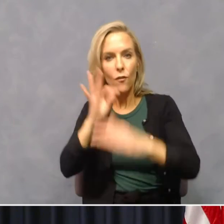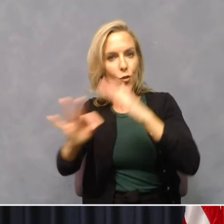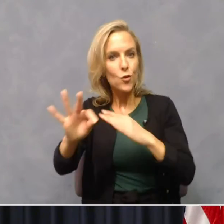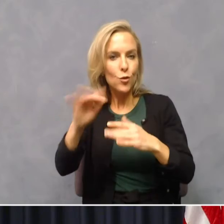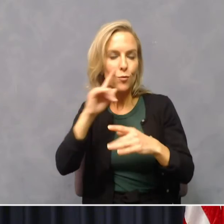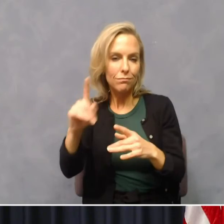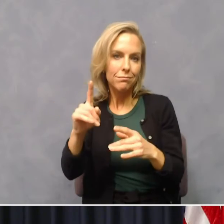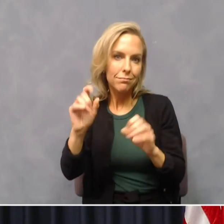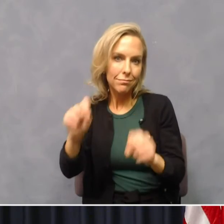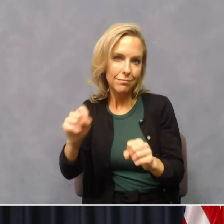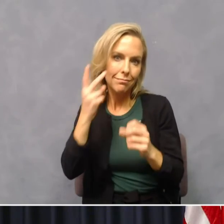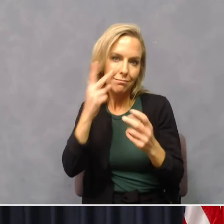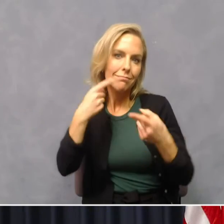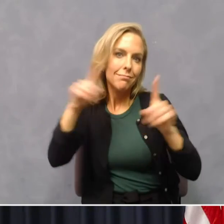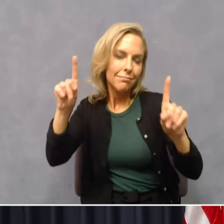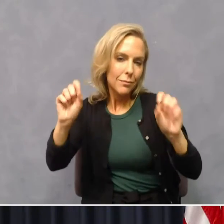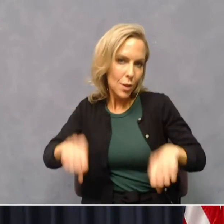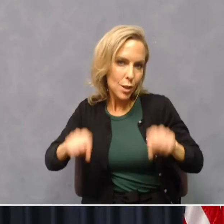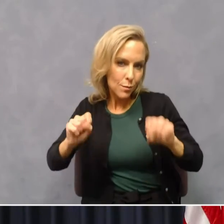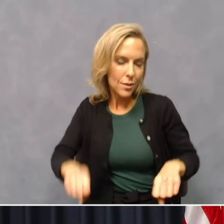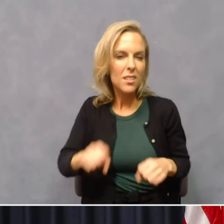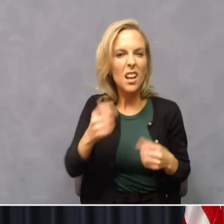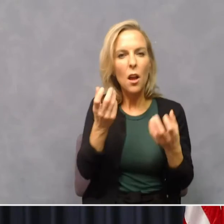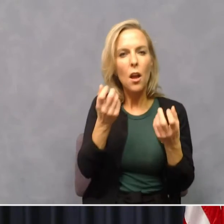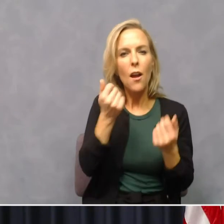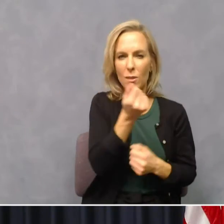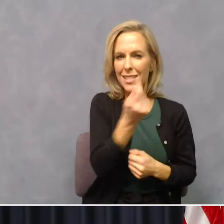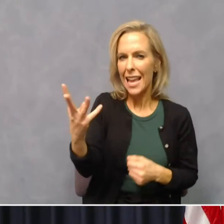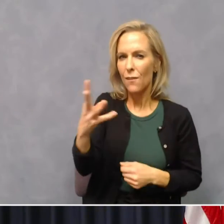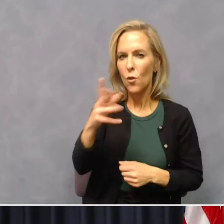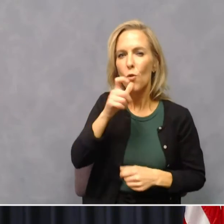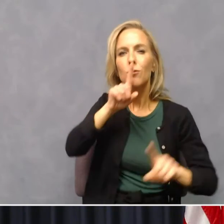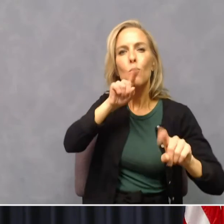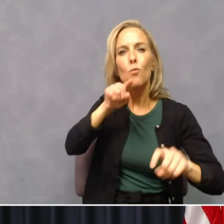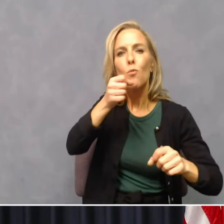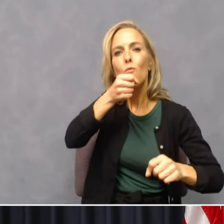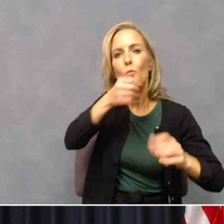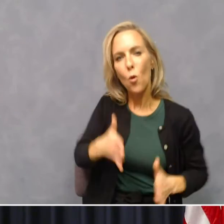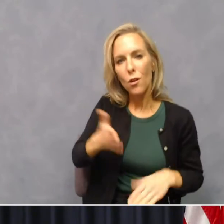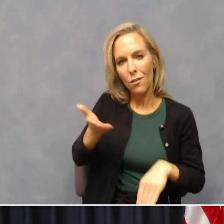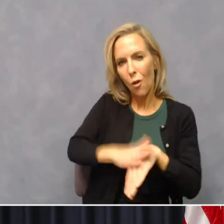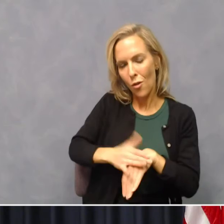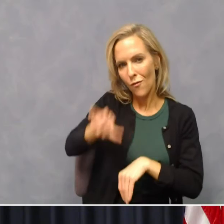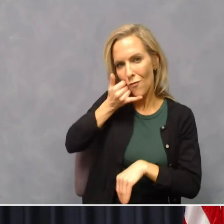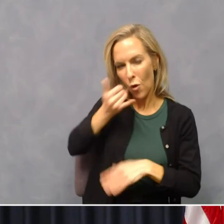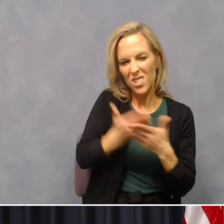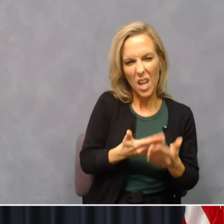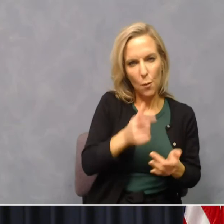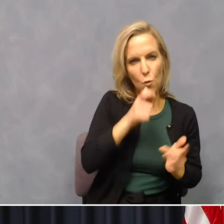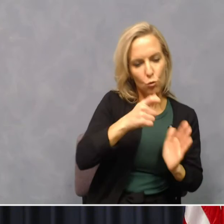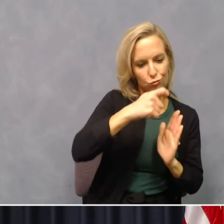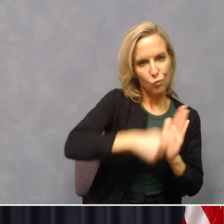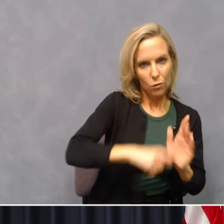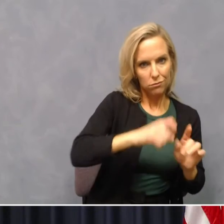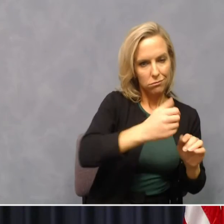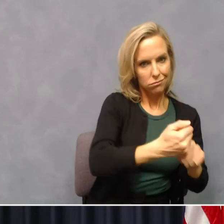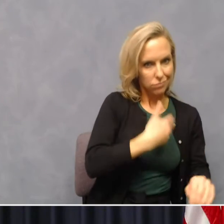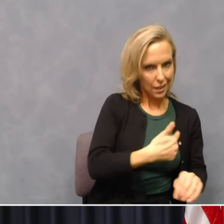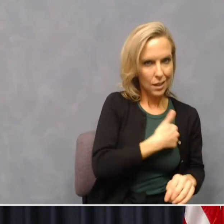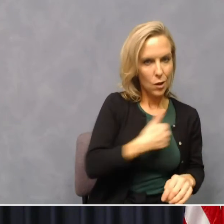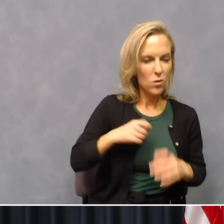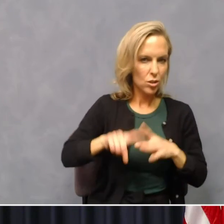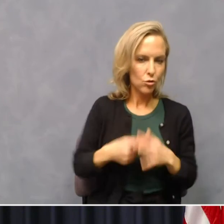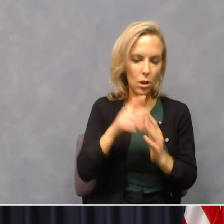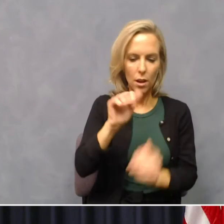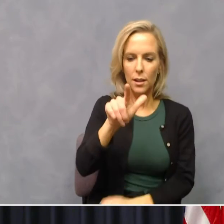number of journalists on the line. I have just a couple of written questions. We'll start with Alex